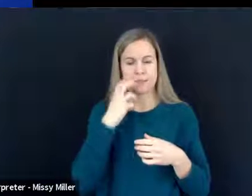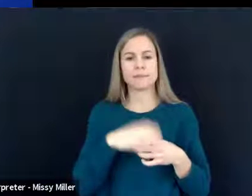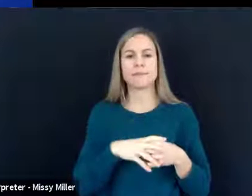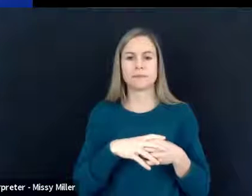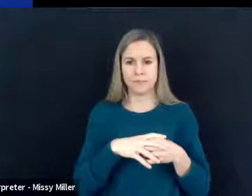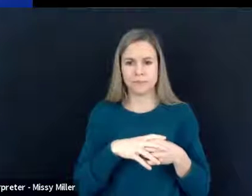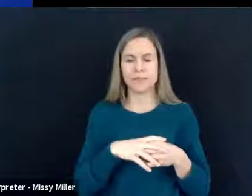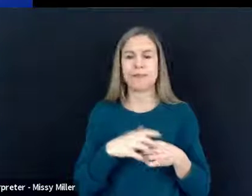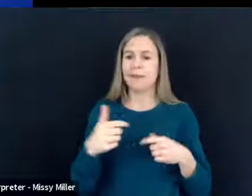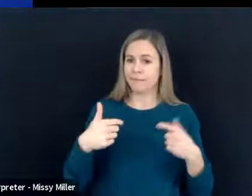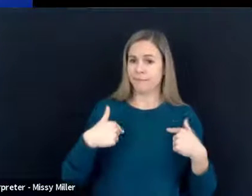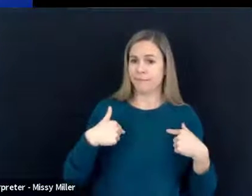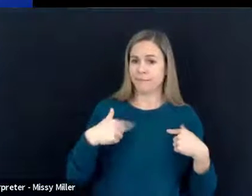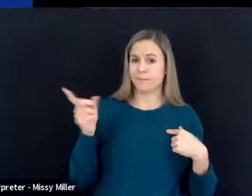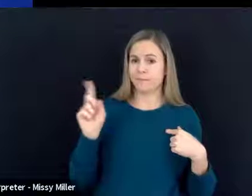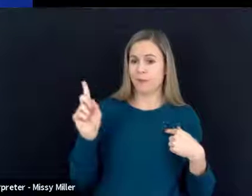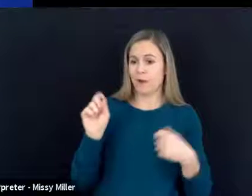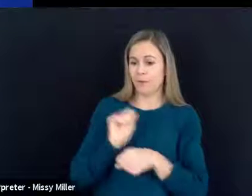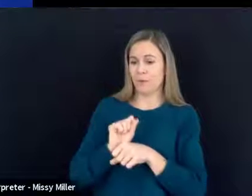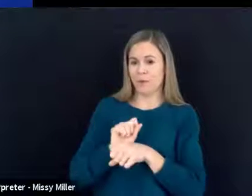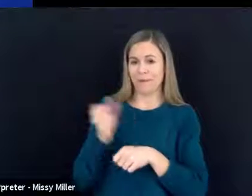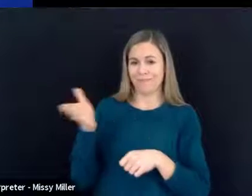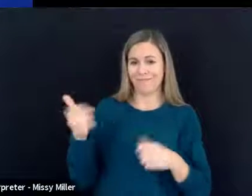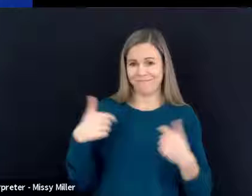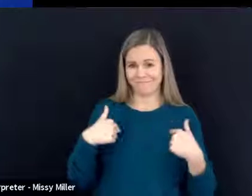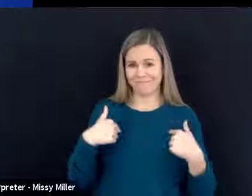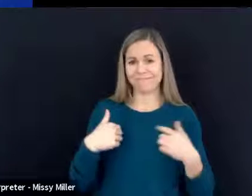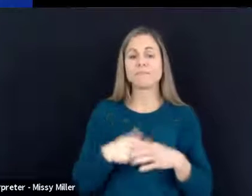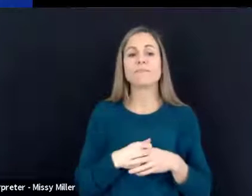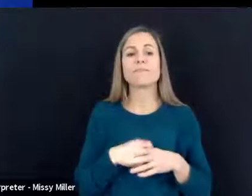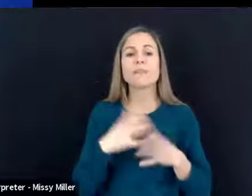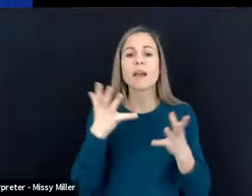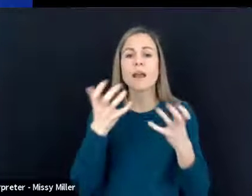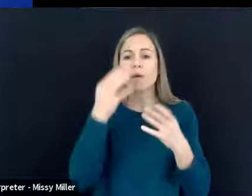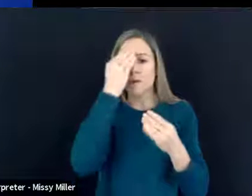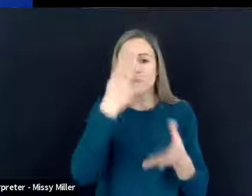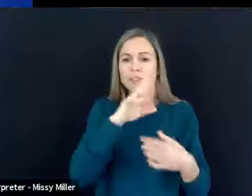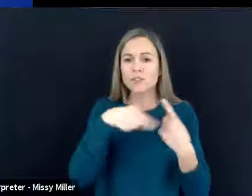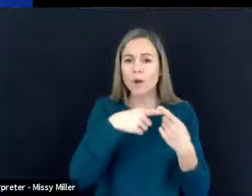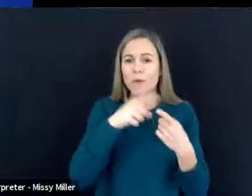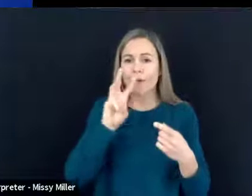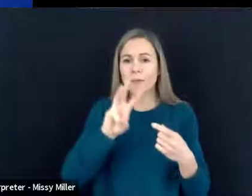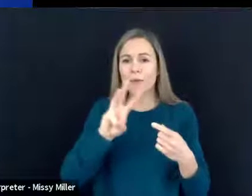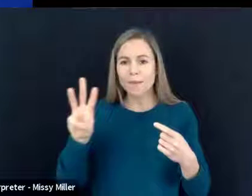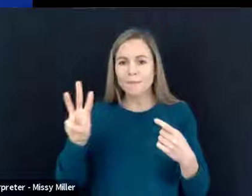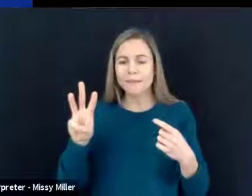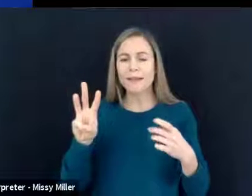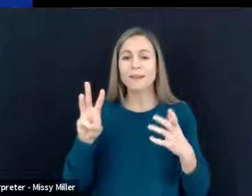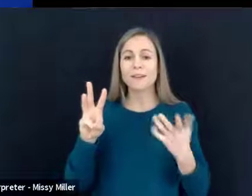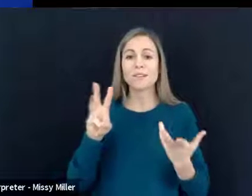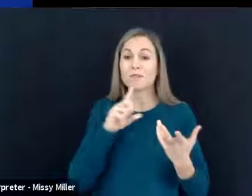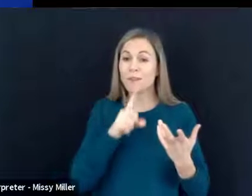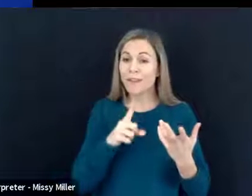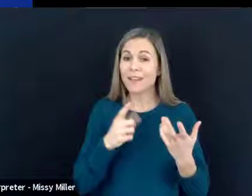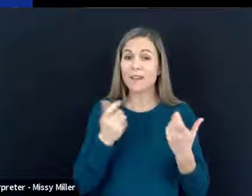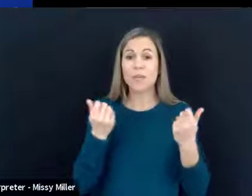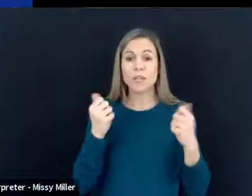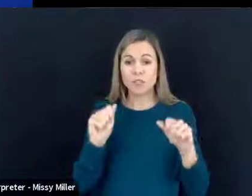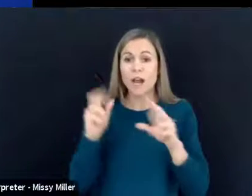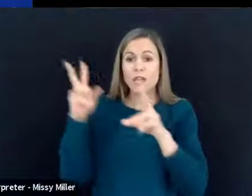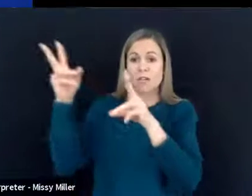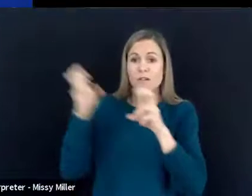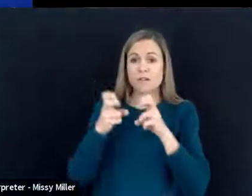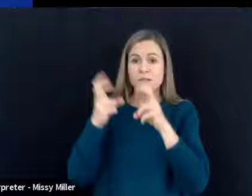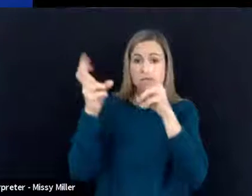is where I work. But the reason why I'd like you to know about our website is because we work hard to curate all the